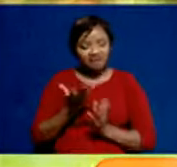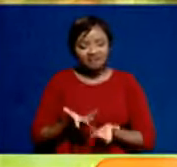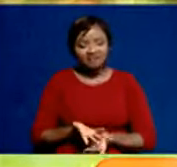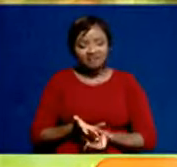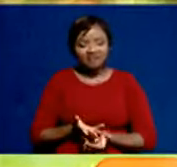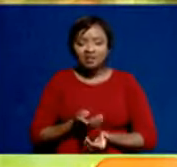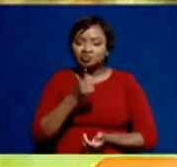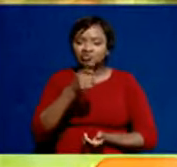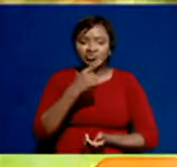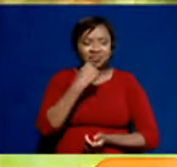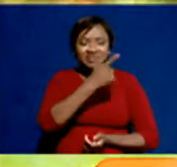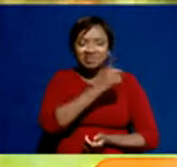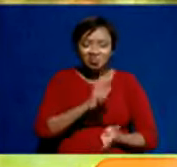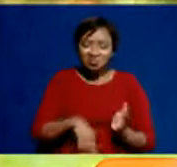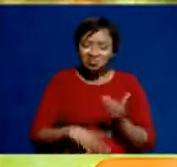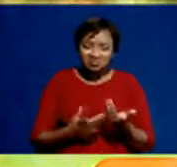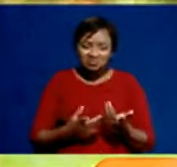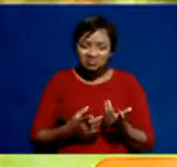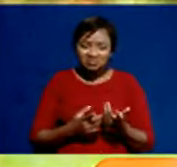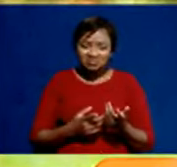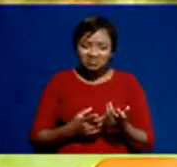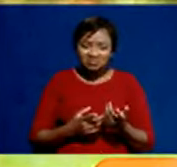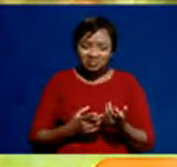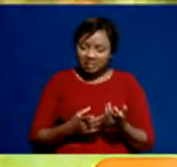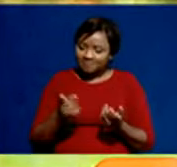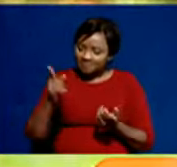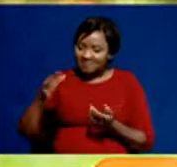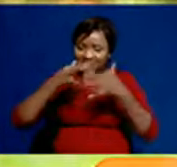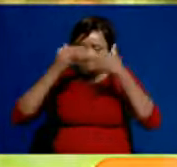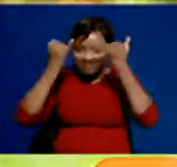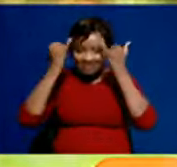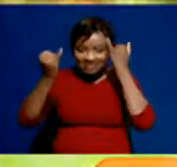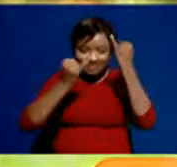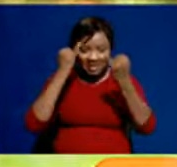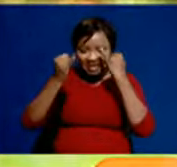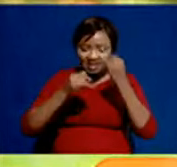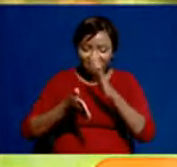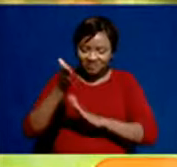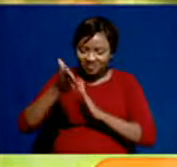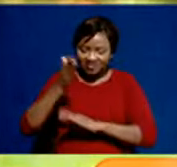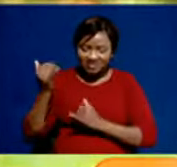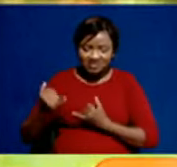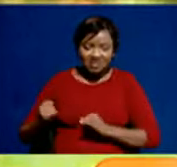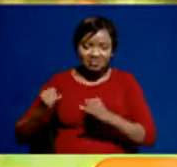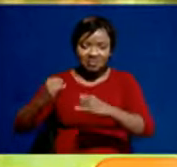So what are you telling them? These are hurriedly implemented things